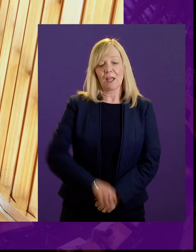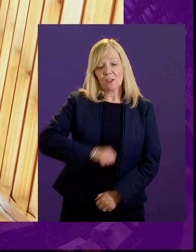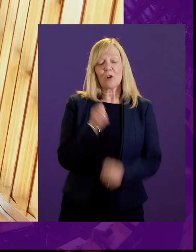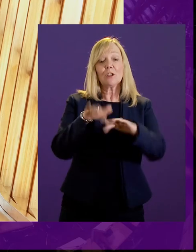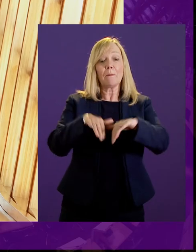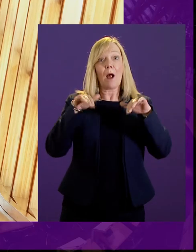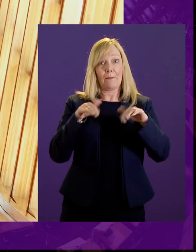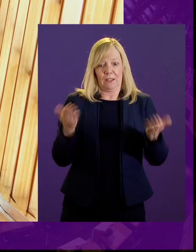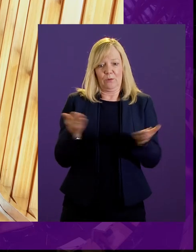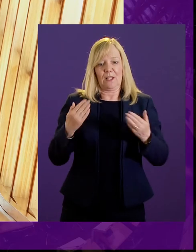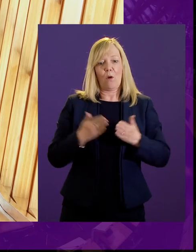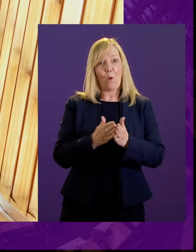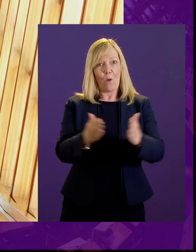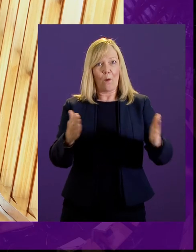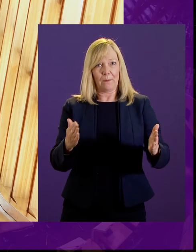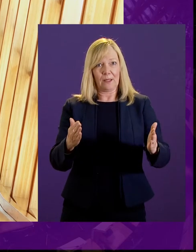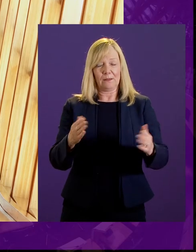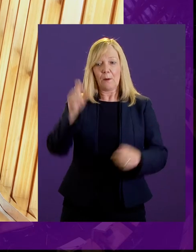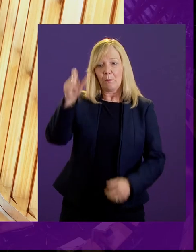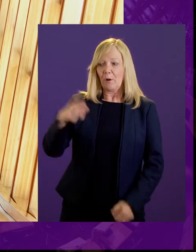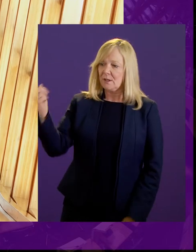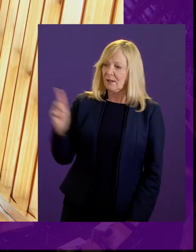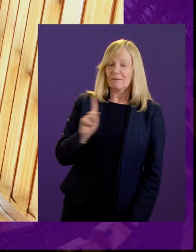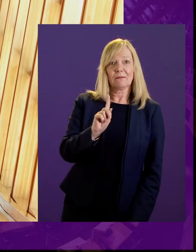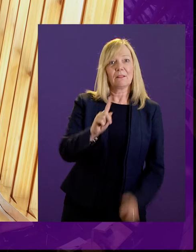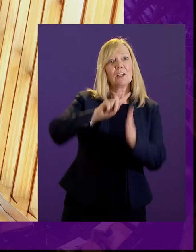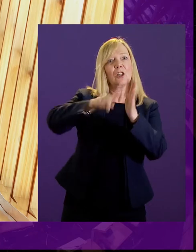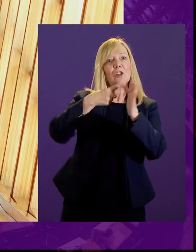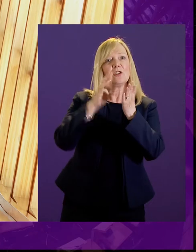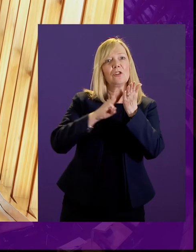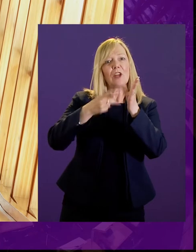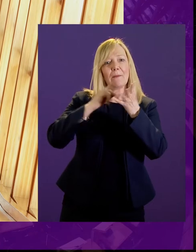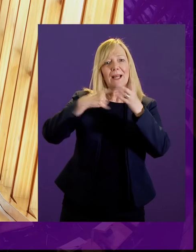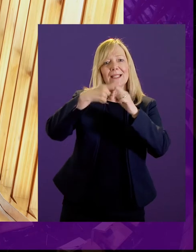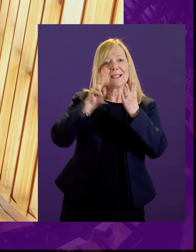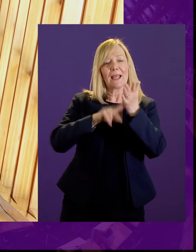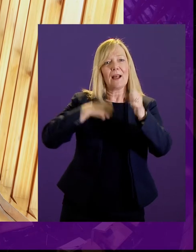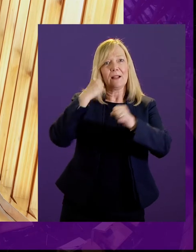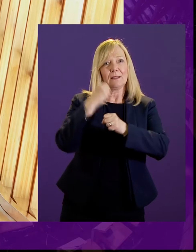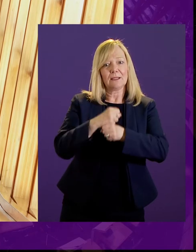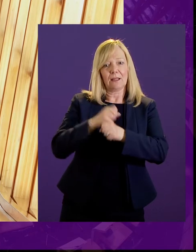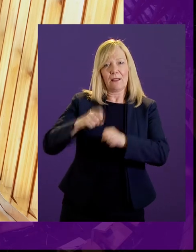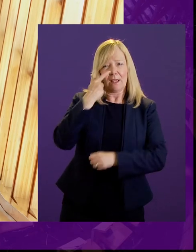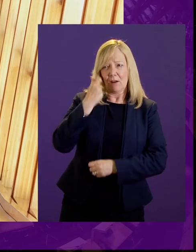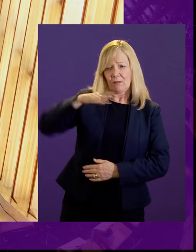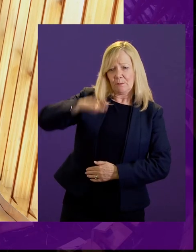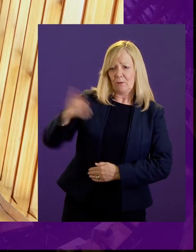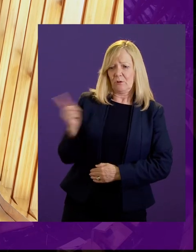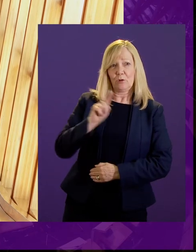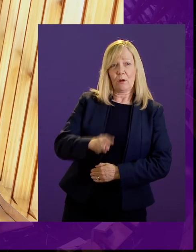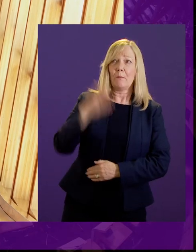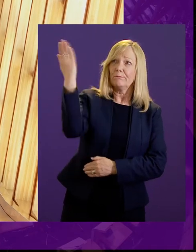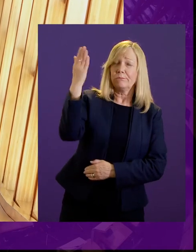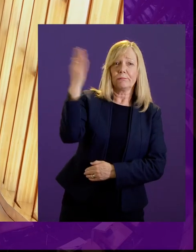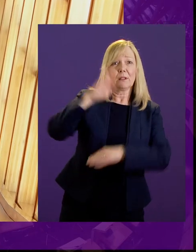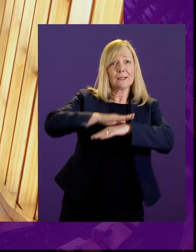The Scottish Parliament opened today with Gemma Skelding, its youngest ever contributor to the weekly Time for Reflection slot.